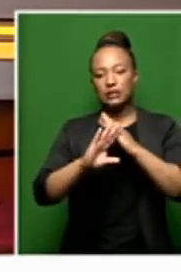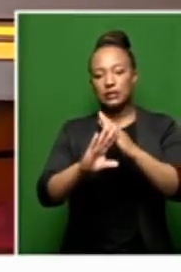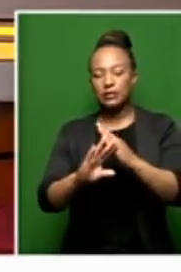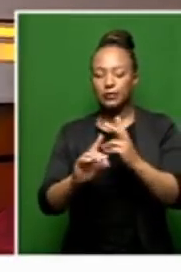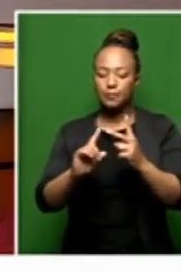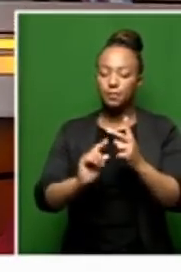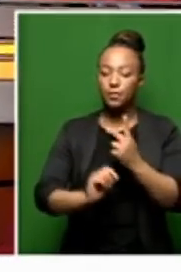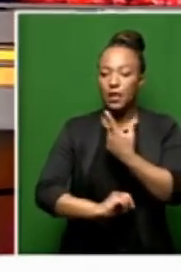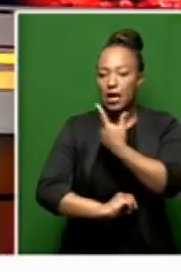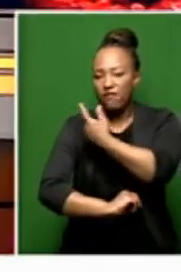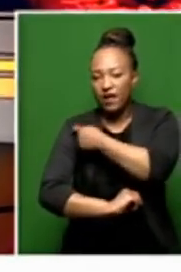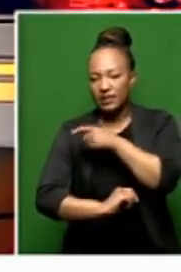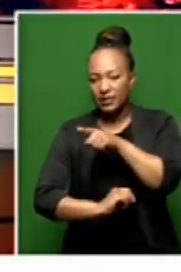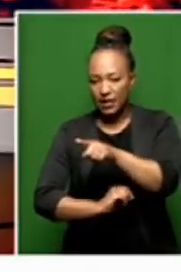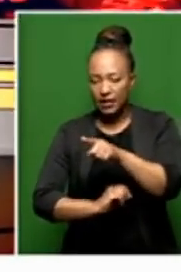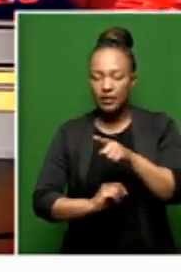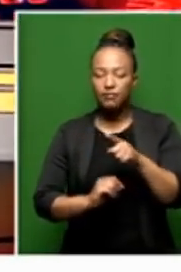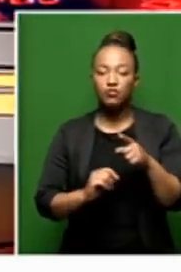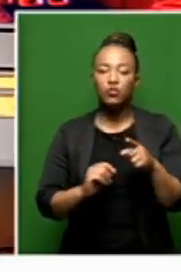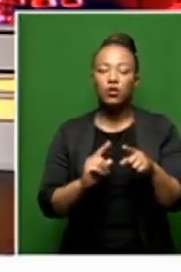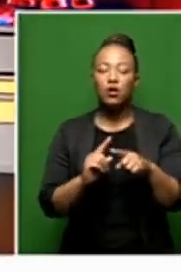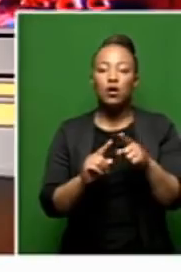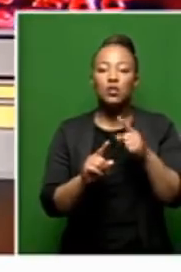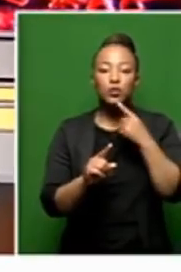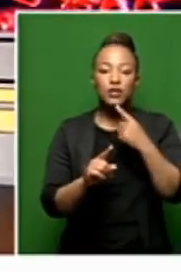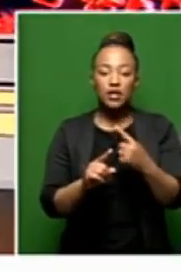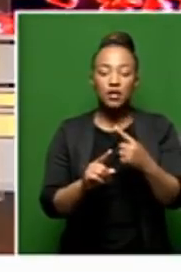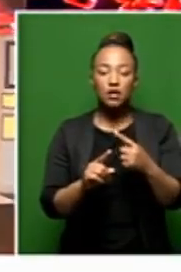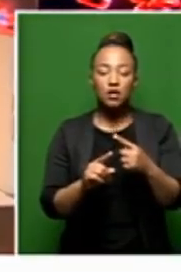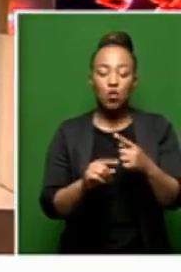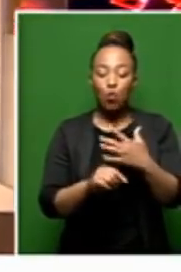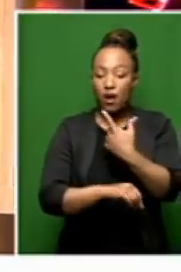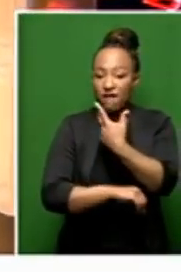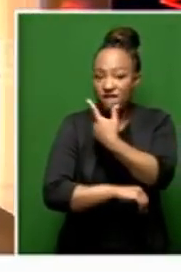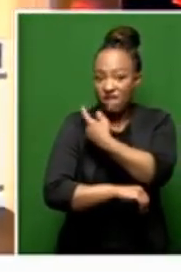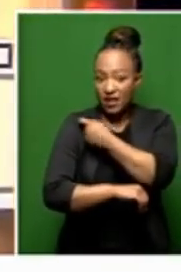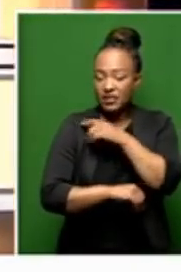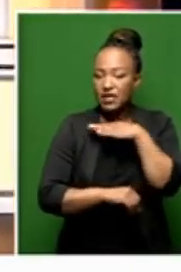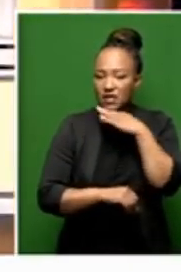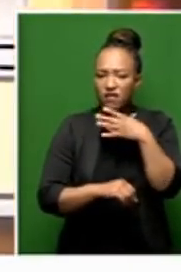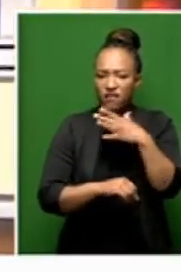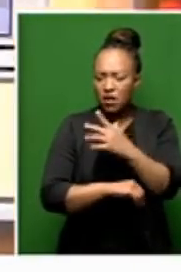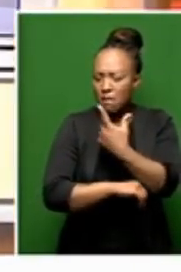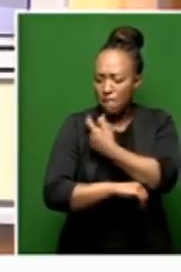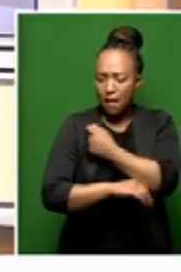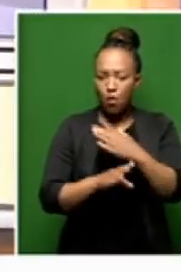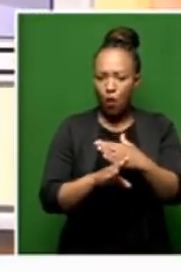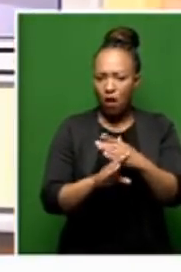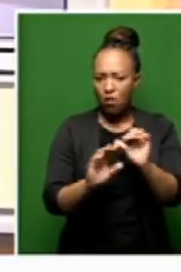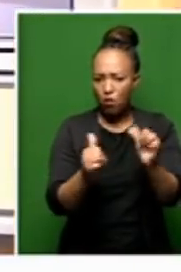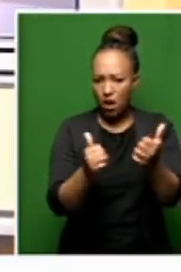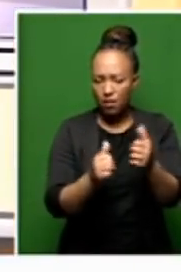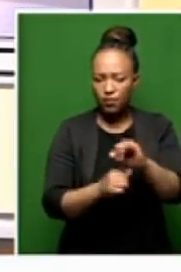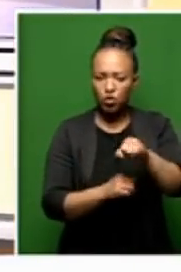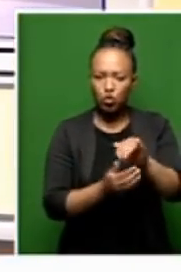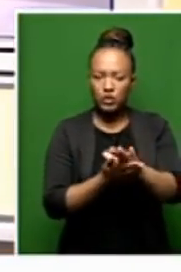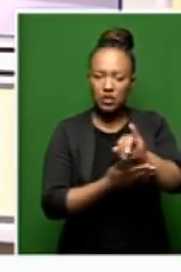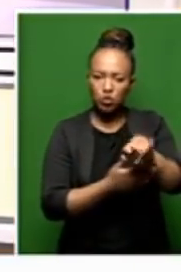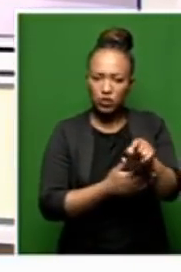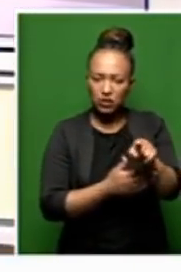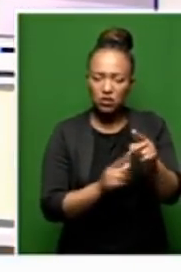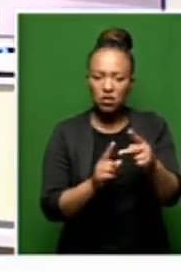moment, lots of questions around the efficacy of the vaccines administered in South Africa, the Johnson & Johnson and,